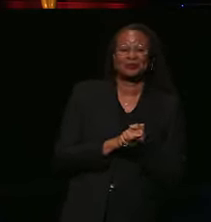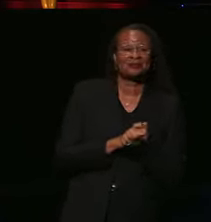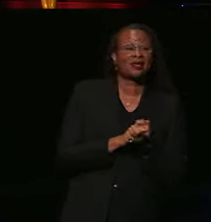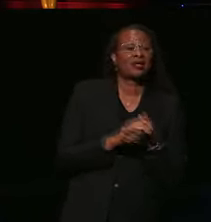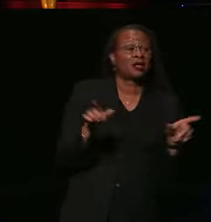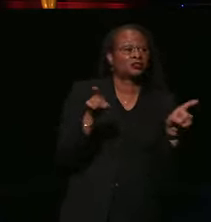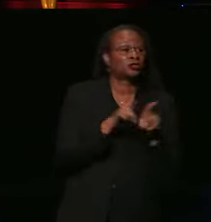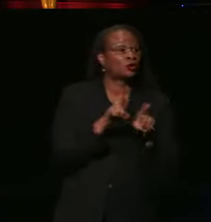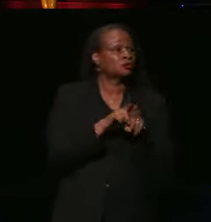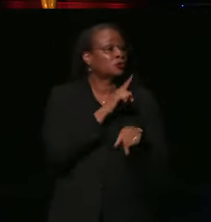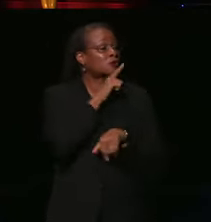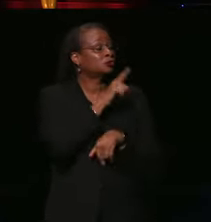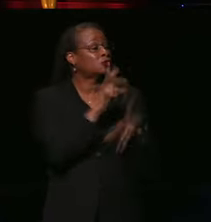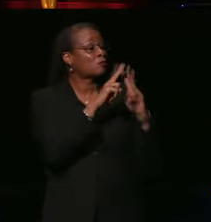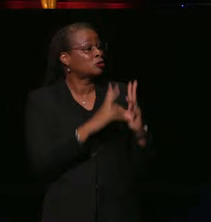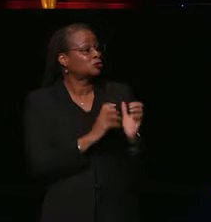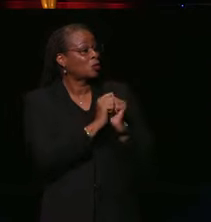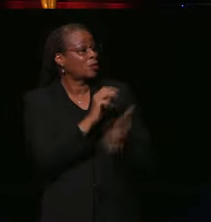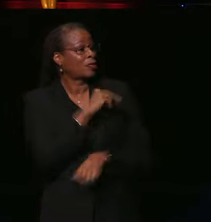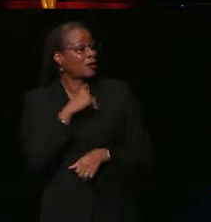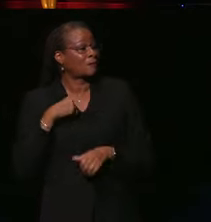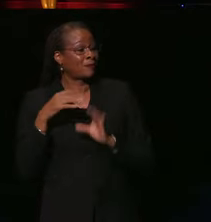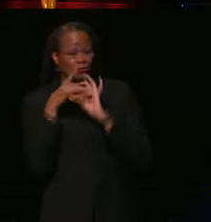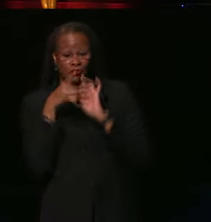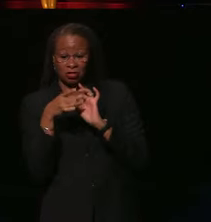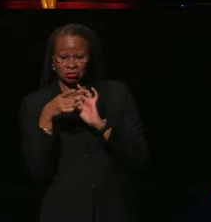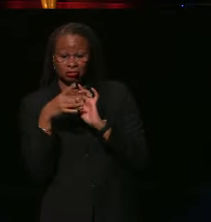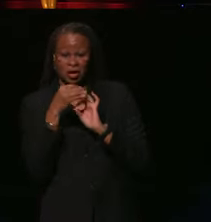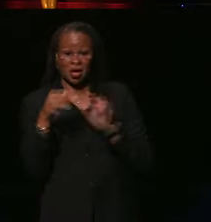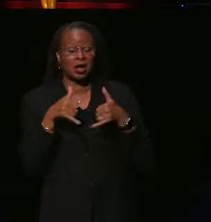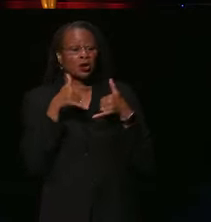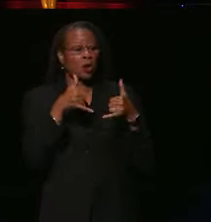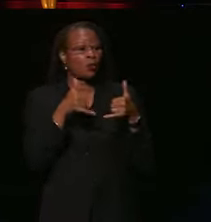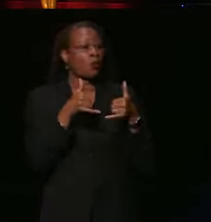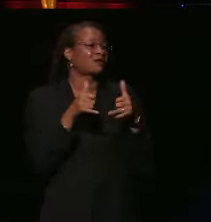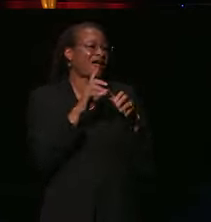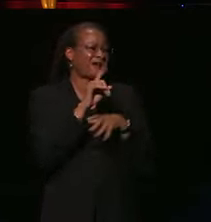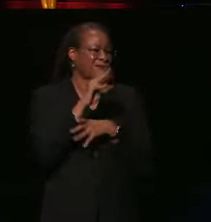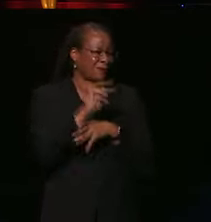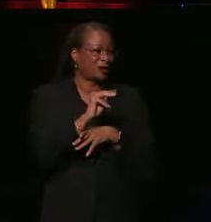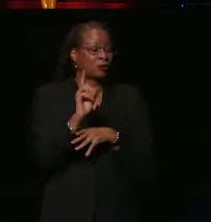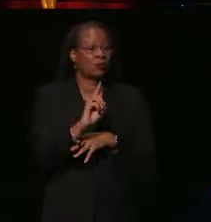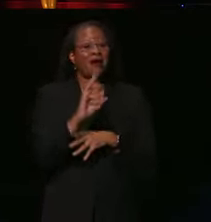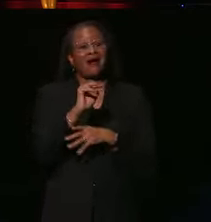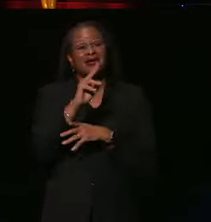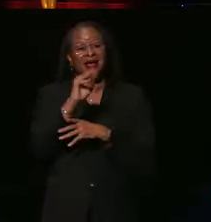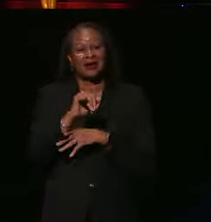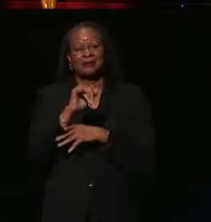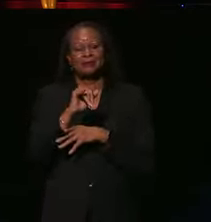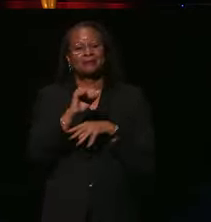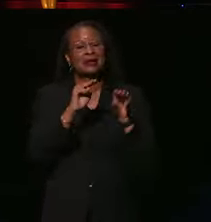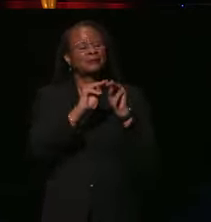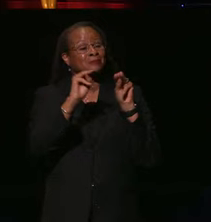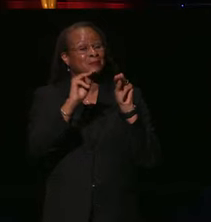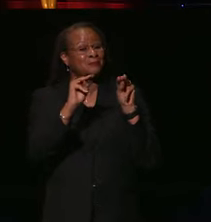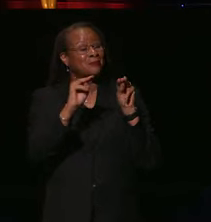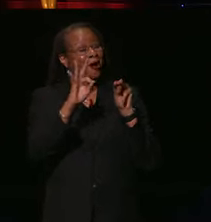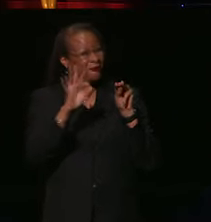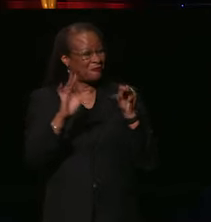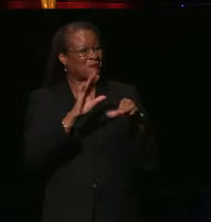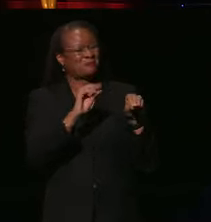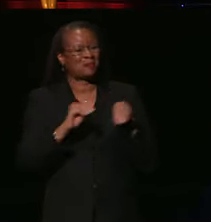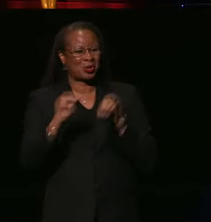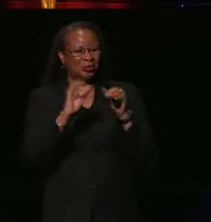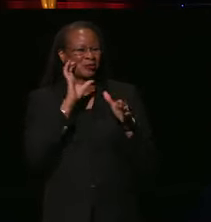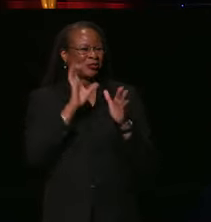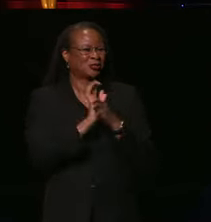This has also been a true partnership with member relations and award administration at the Academy Museum, Academy of Motion